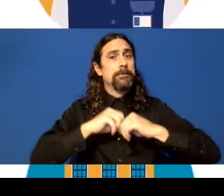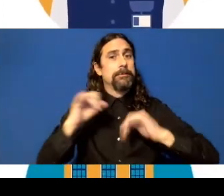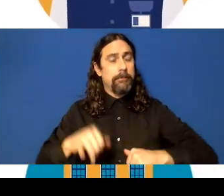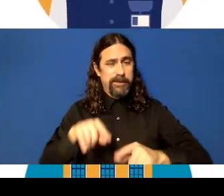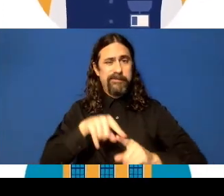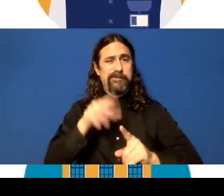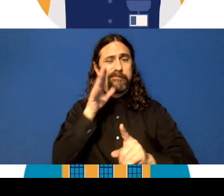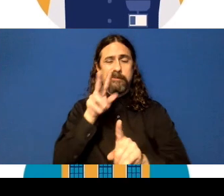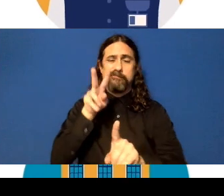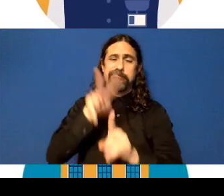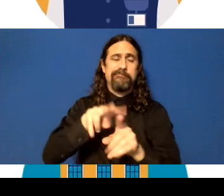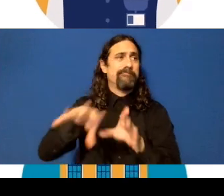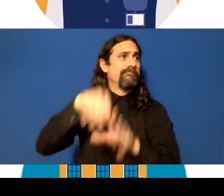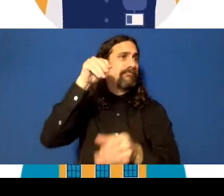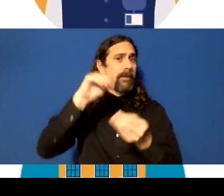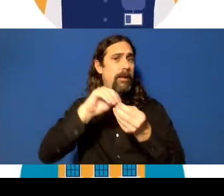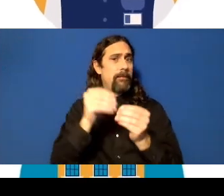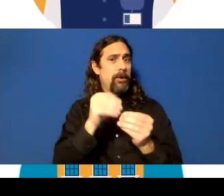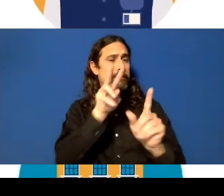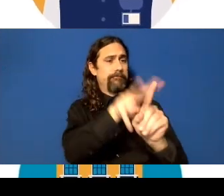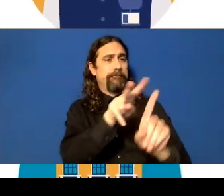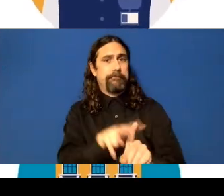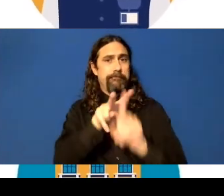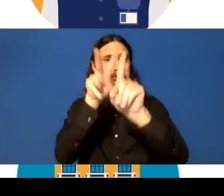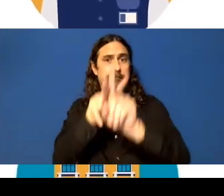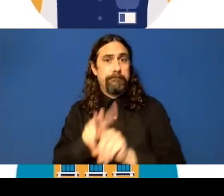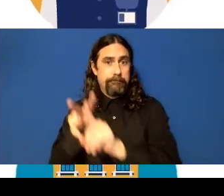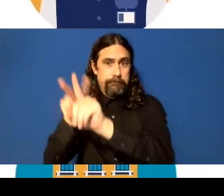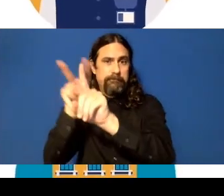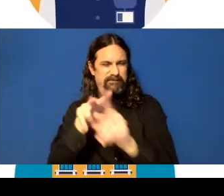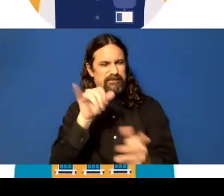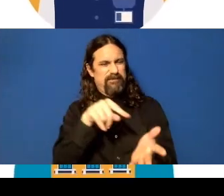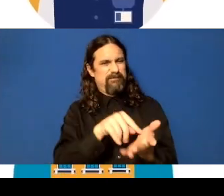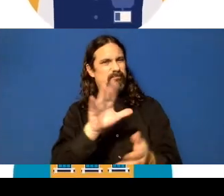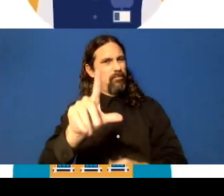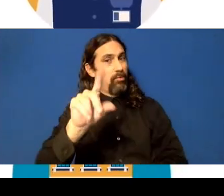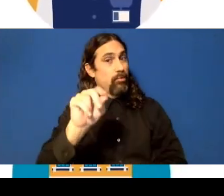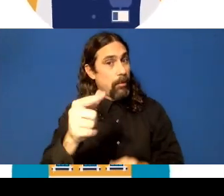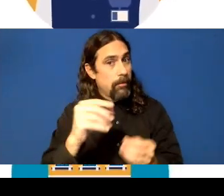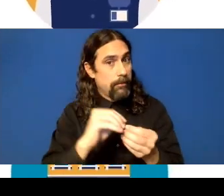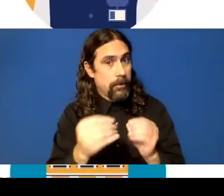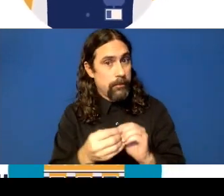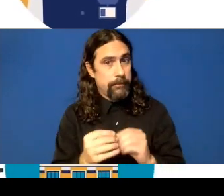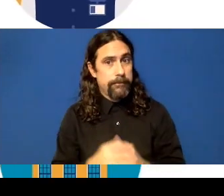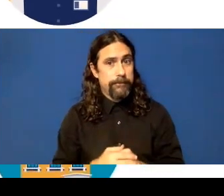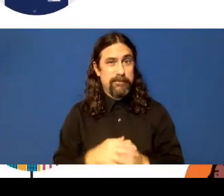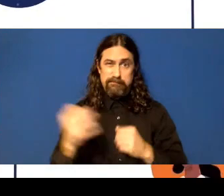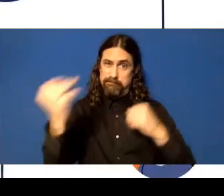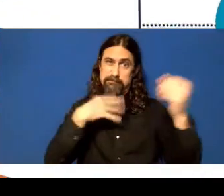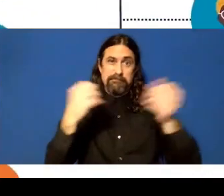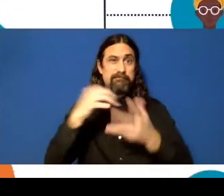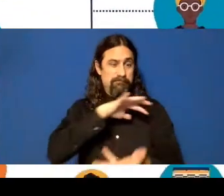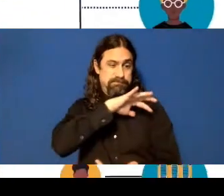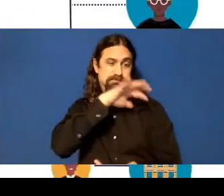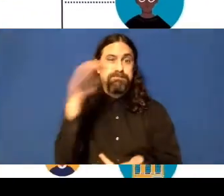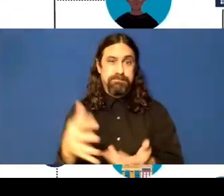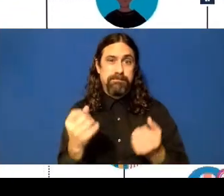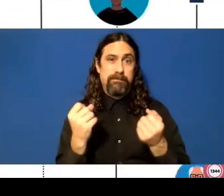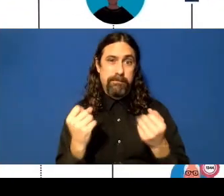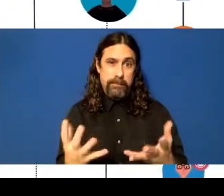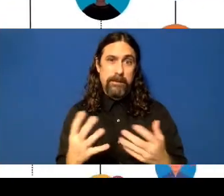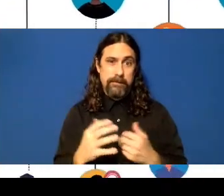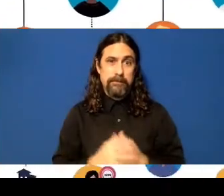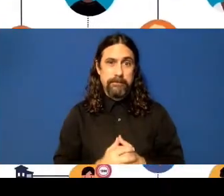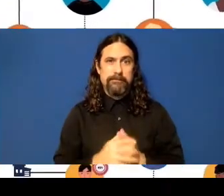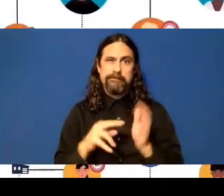system, which gives a random number to each application. This is your log number. Lotteries receive many